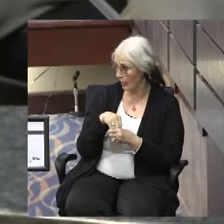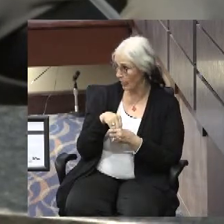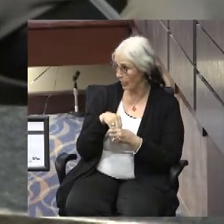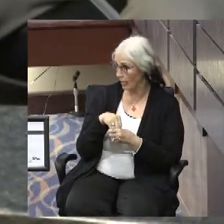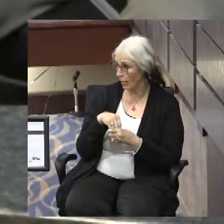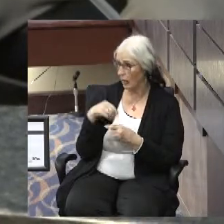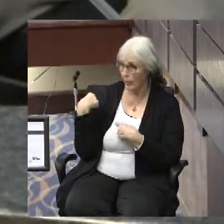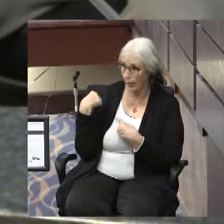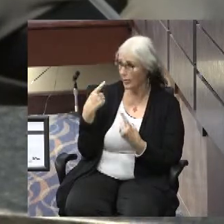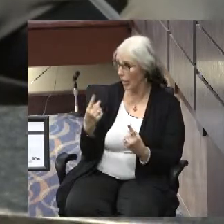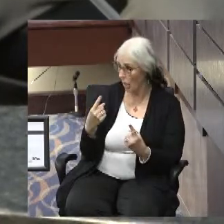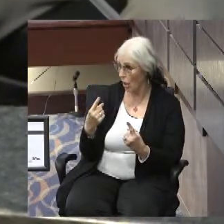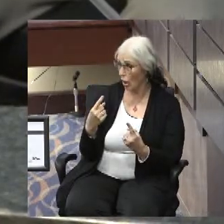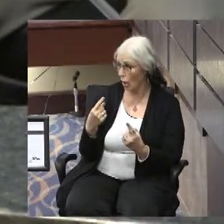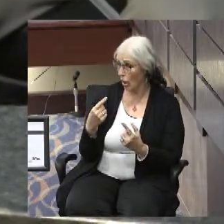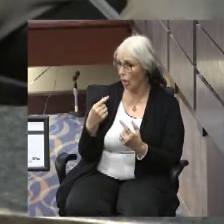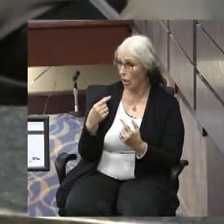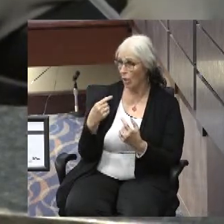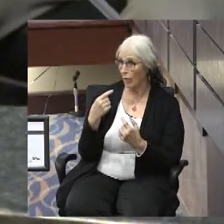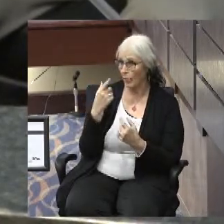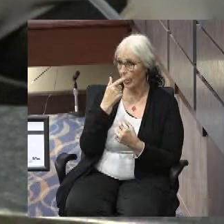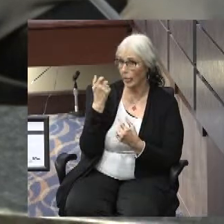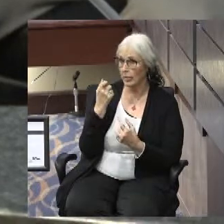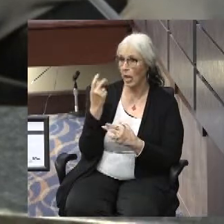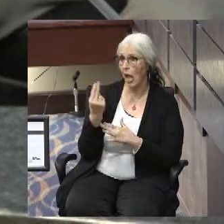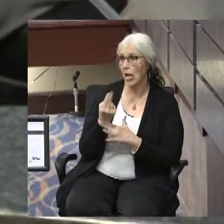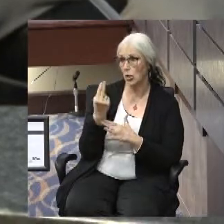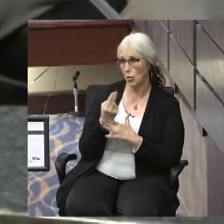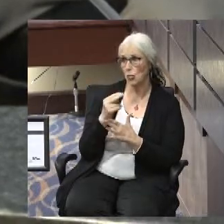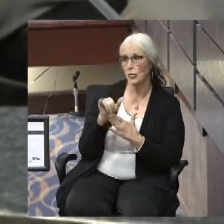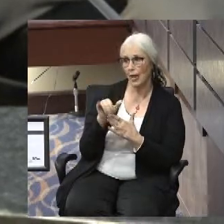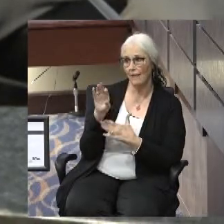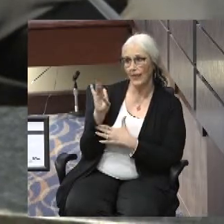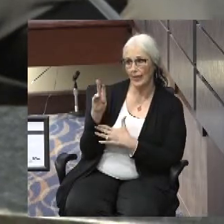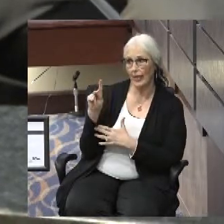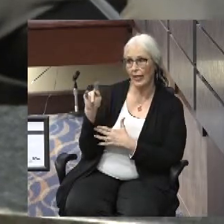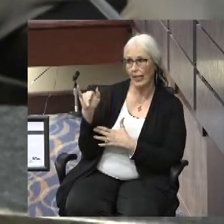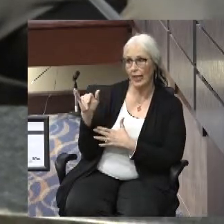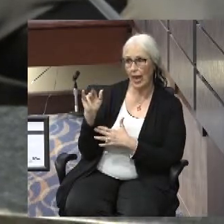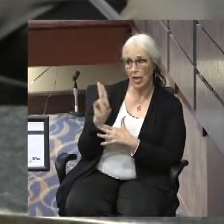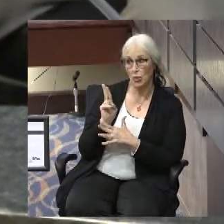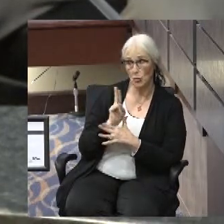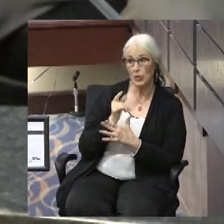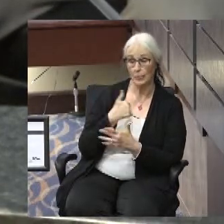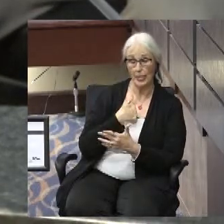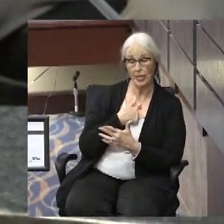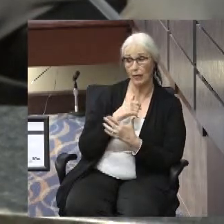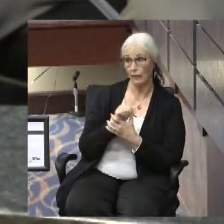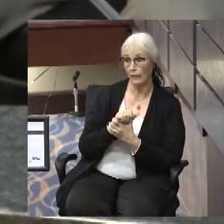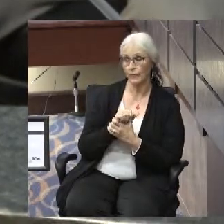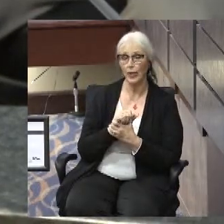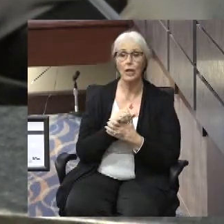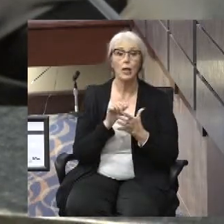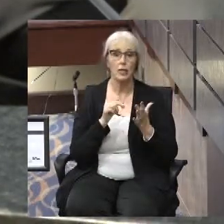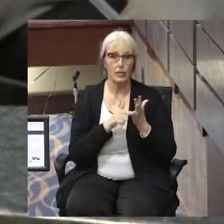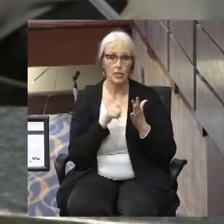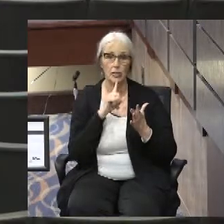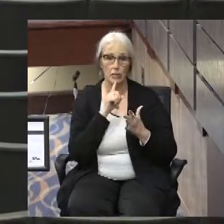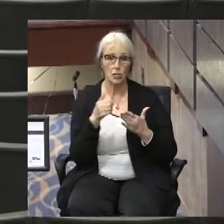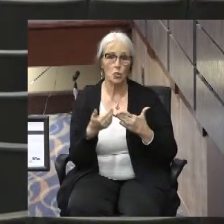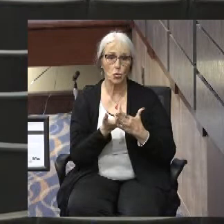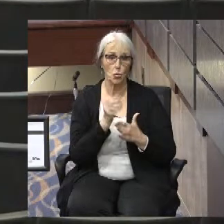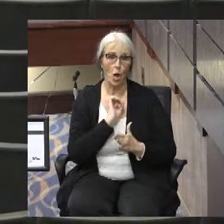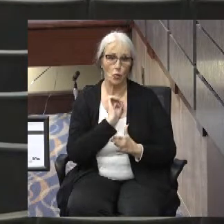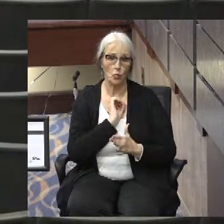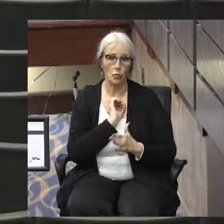there? And I know they've been there because I use that facility, I use that building. Sure. So, yeah, this is a new owner, and they're wanting to